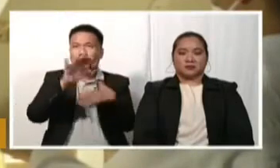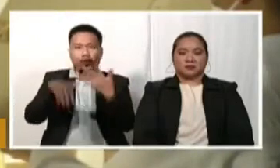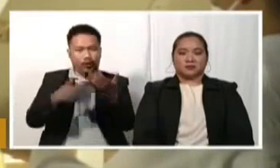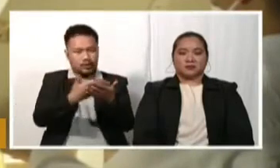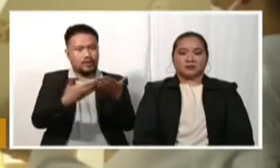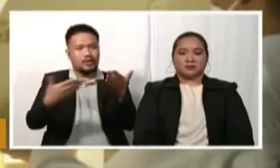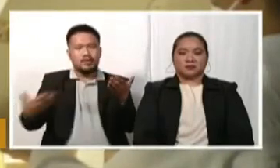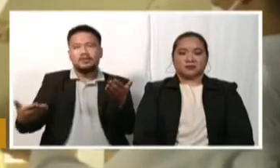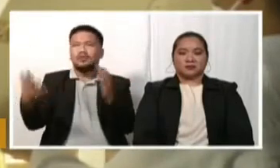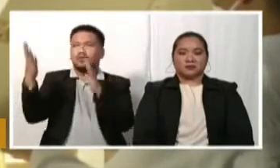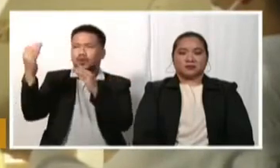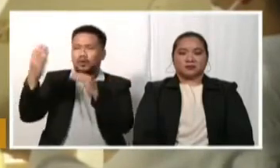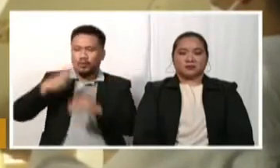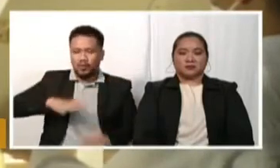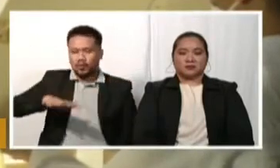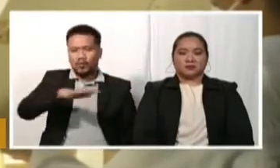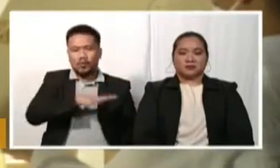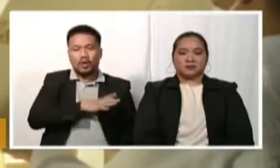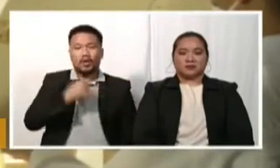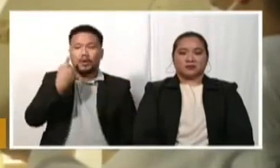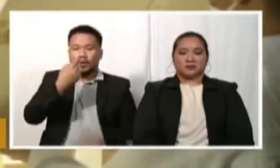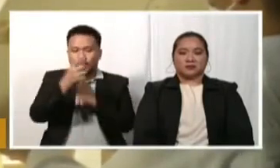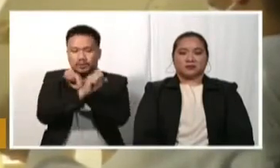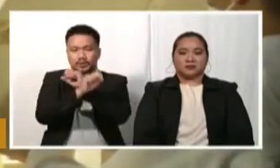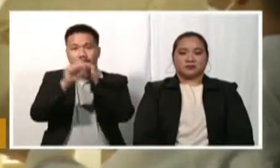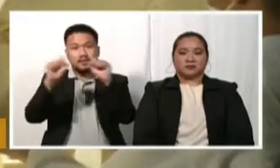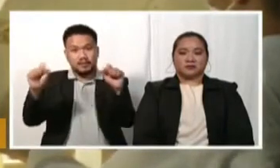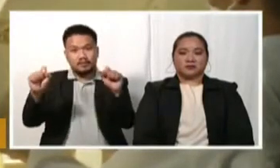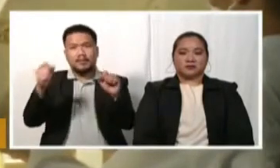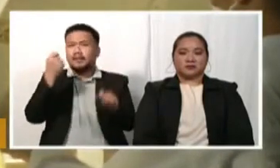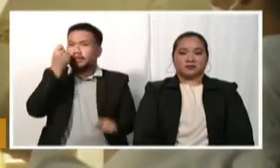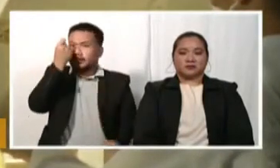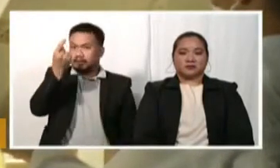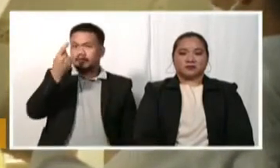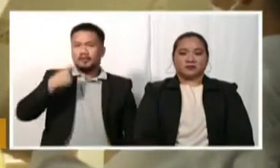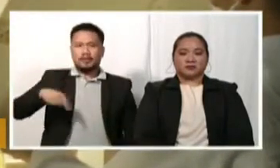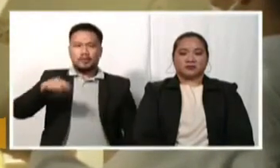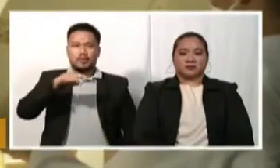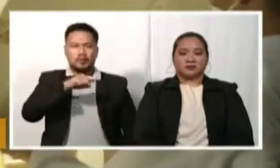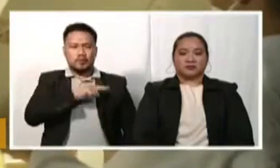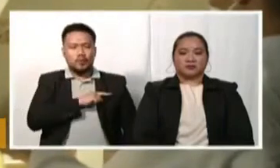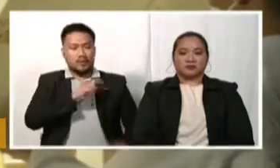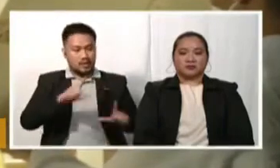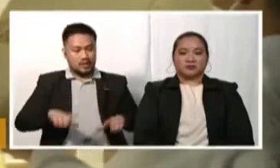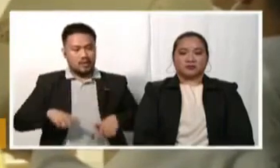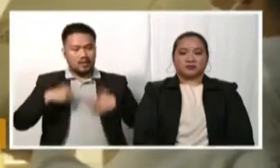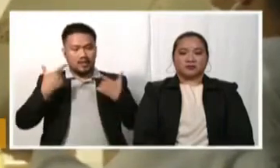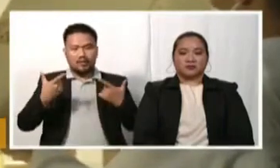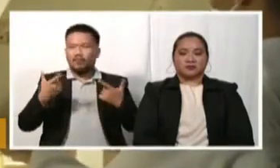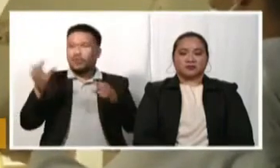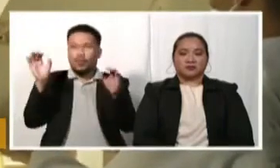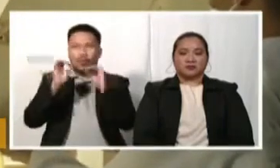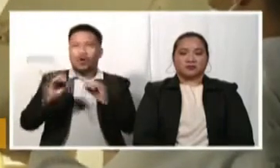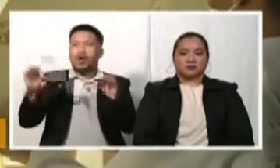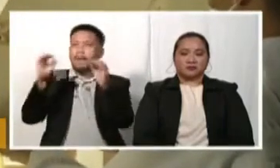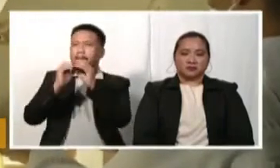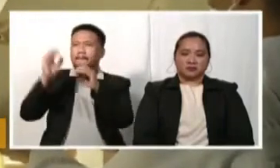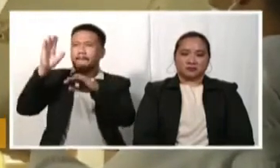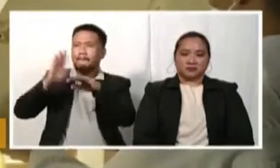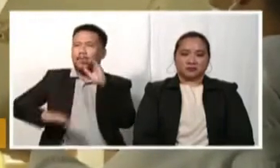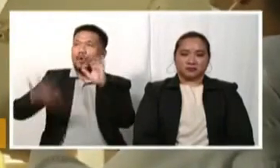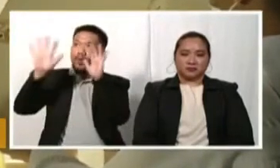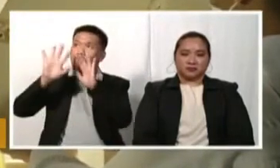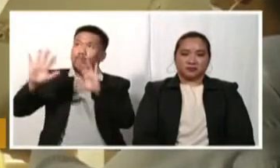have redeemed understand that there exists nothing more marvelous than the world's